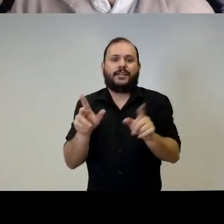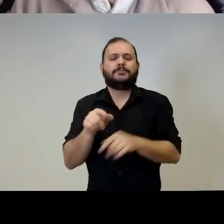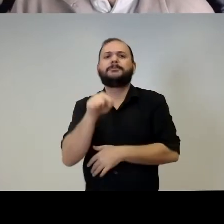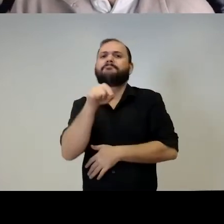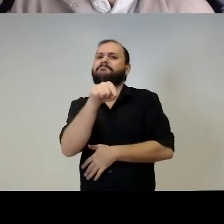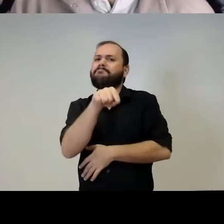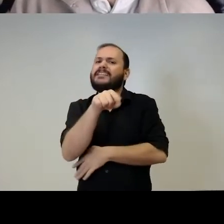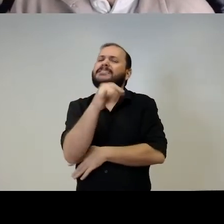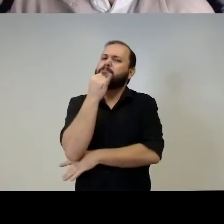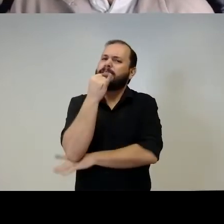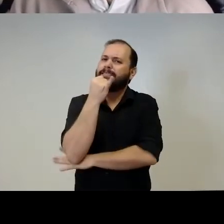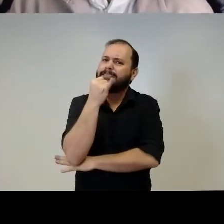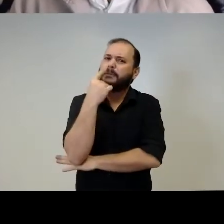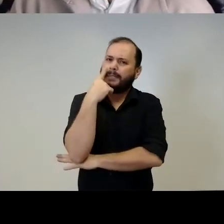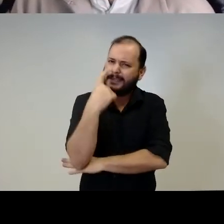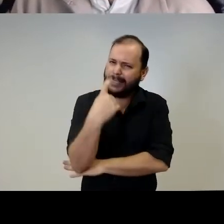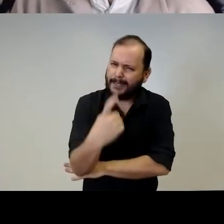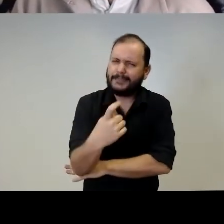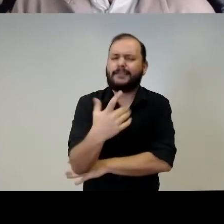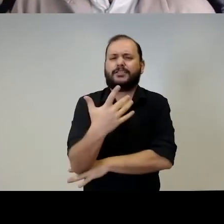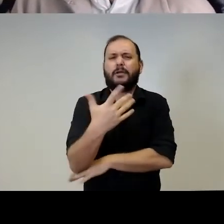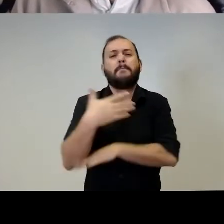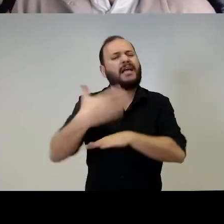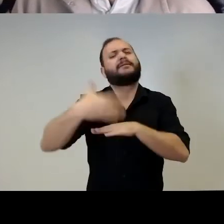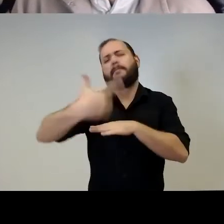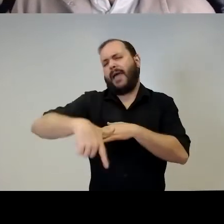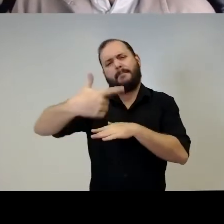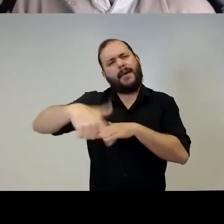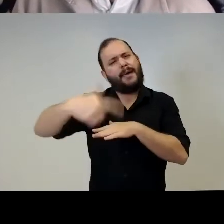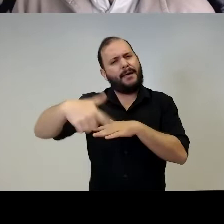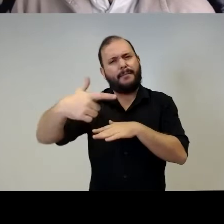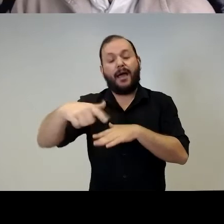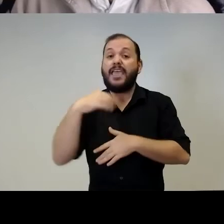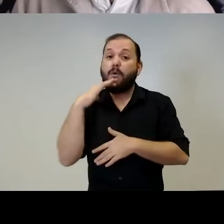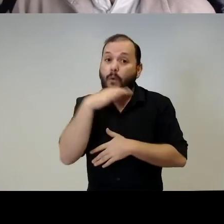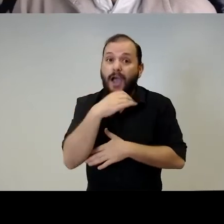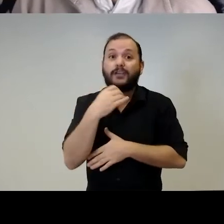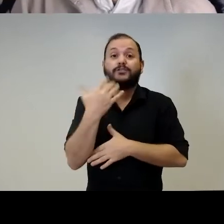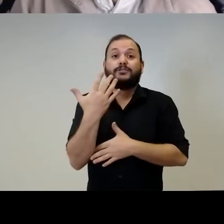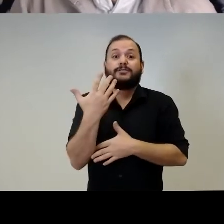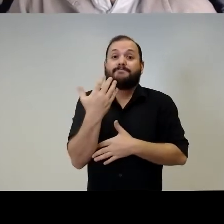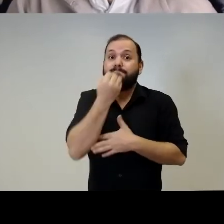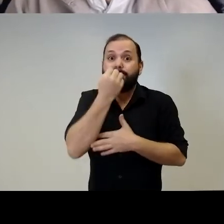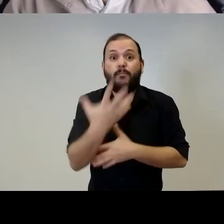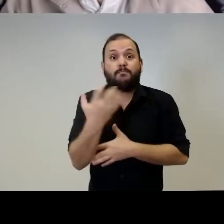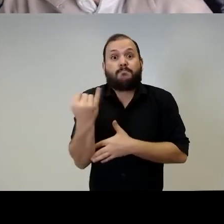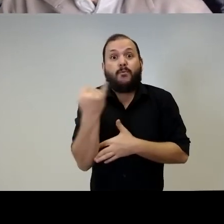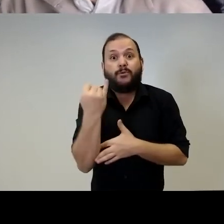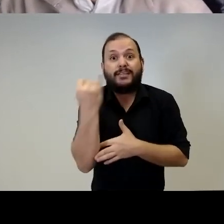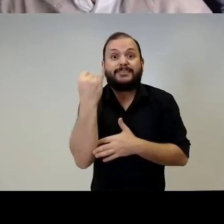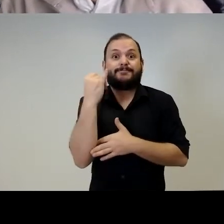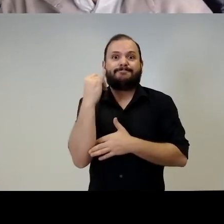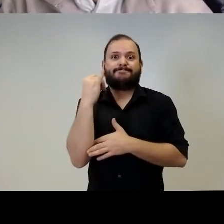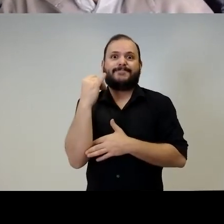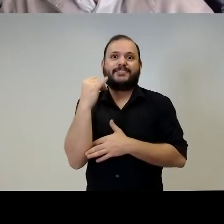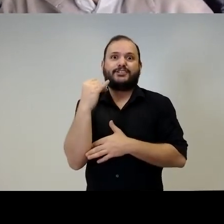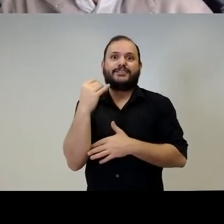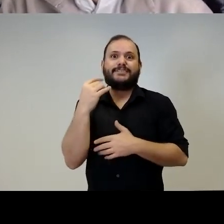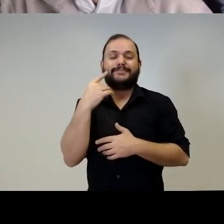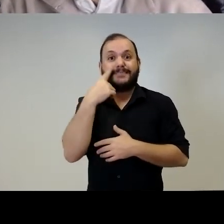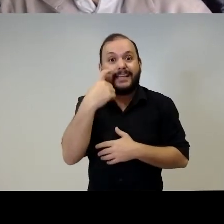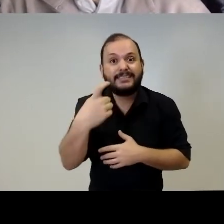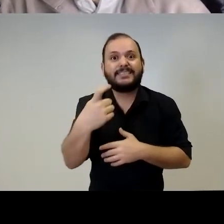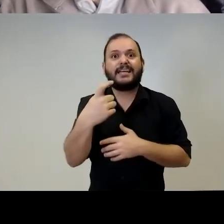but there may be many others, and I think it's worthwhile looking at things on in a